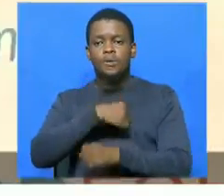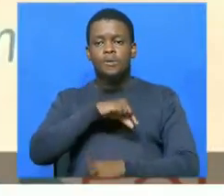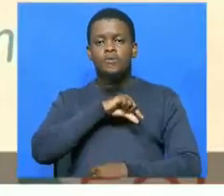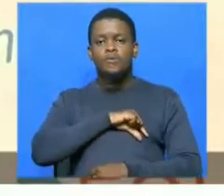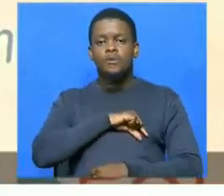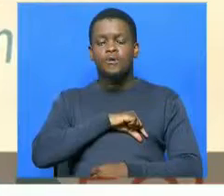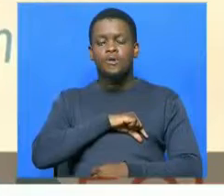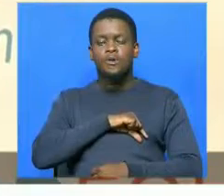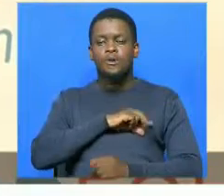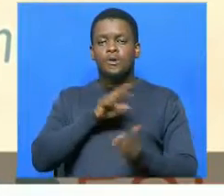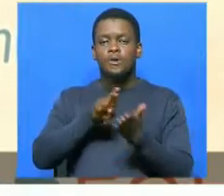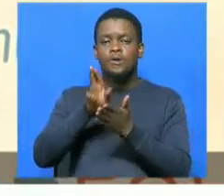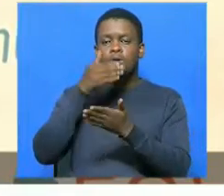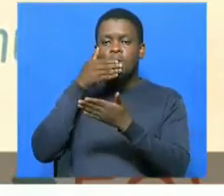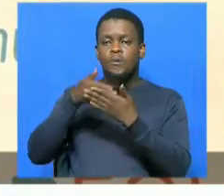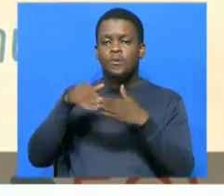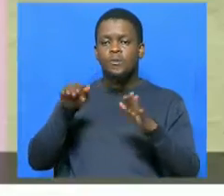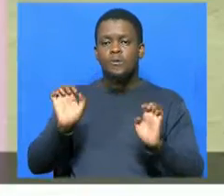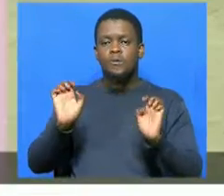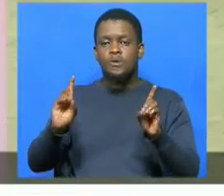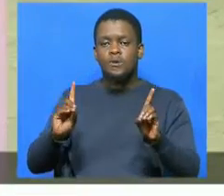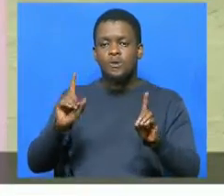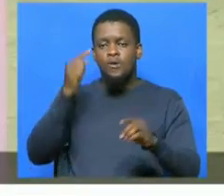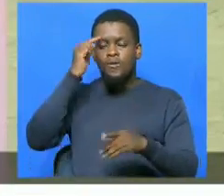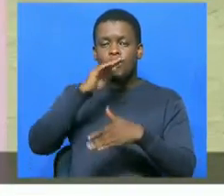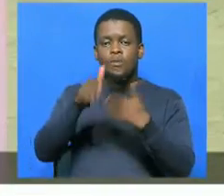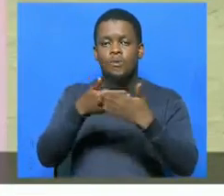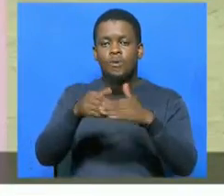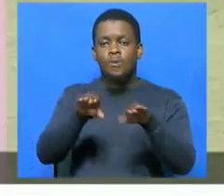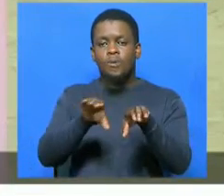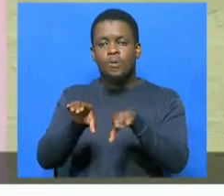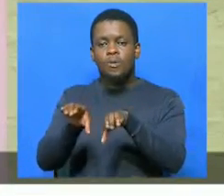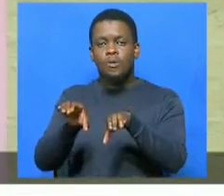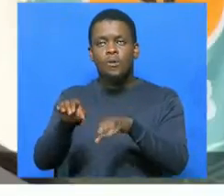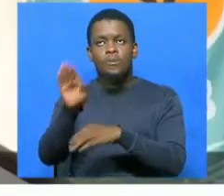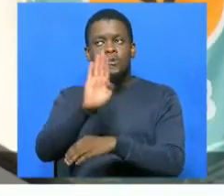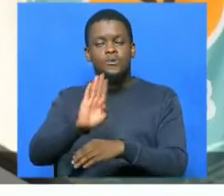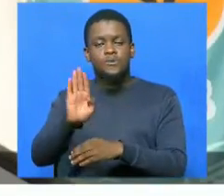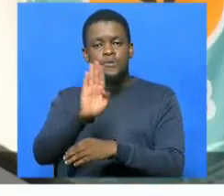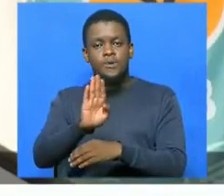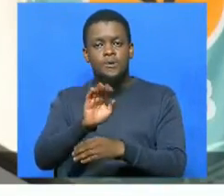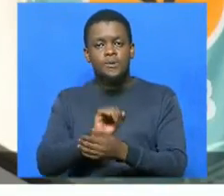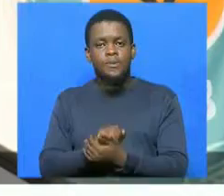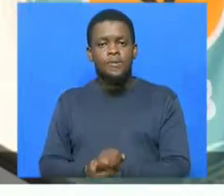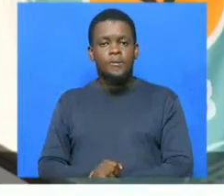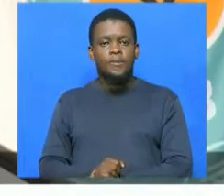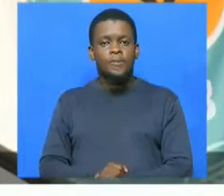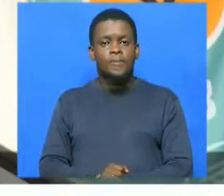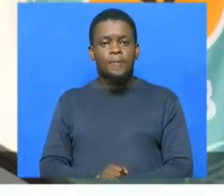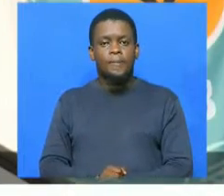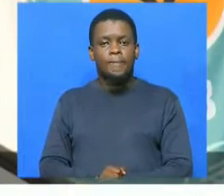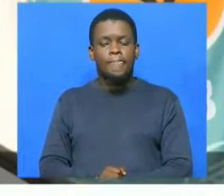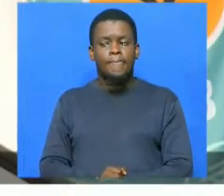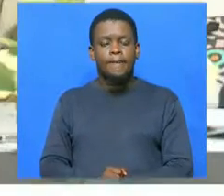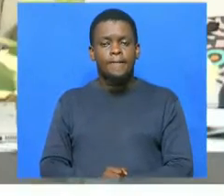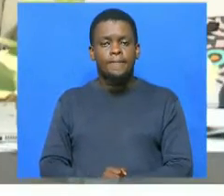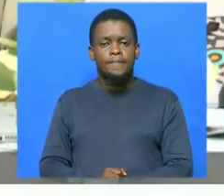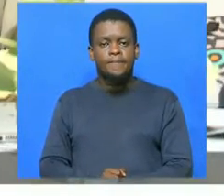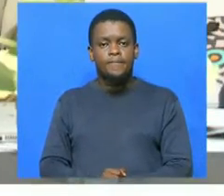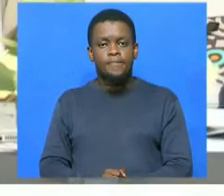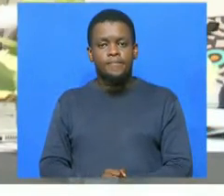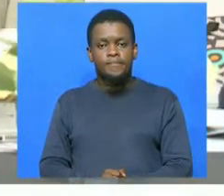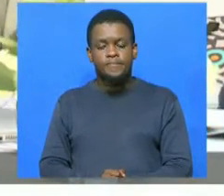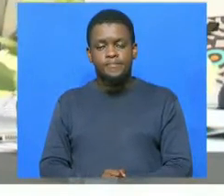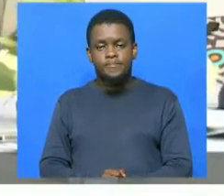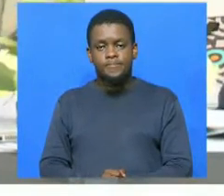inclusive education to all children in Botswana for them to grow into global citizens. Being given such an opportunity that you have been given,